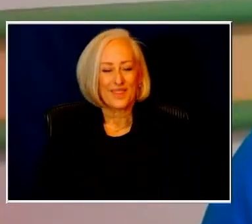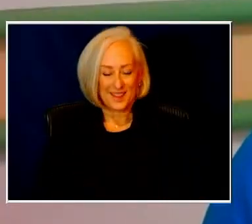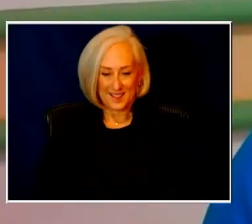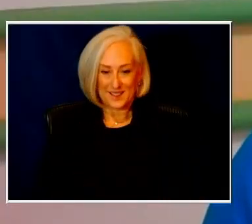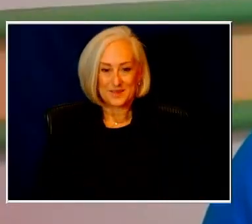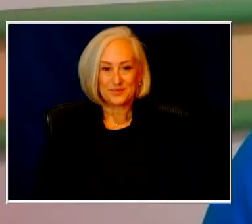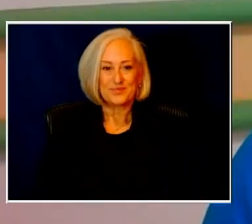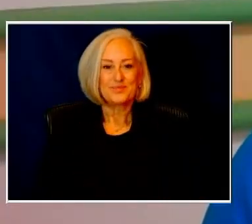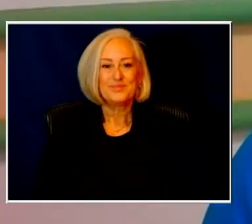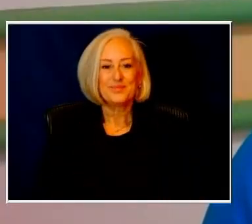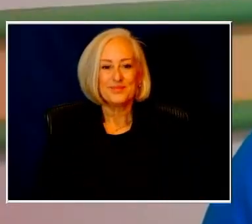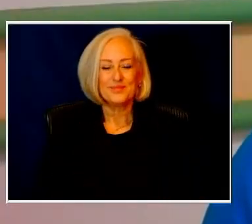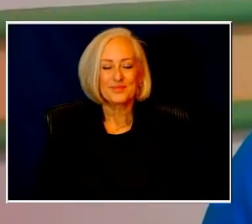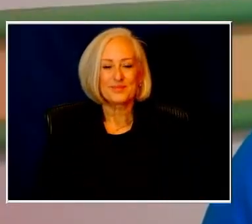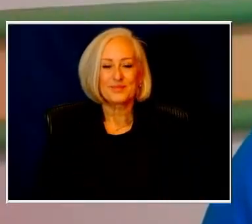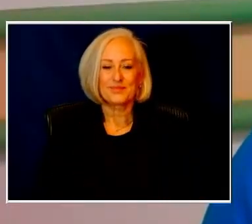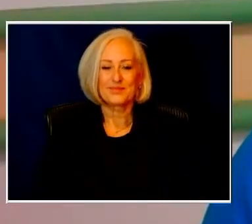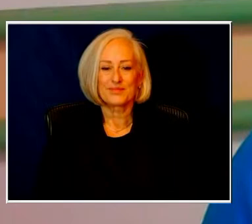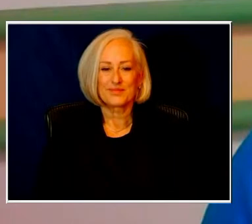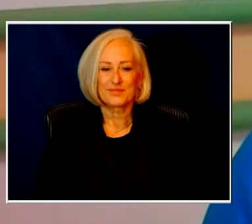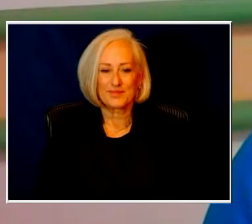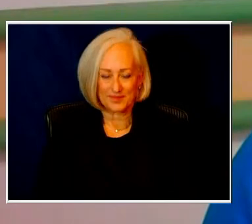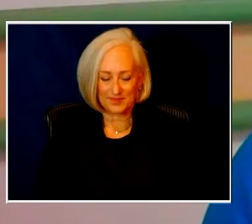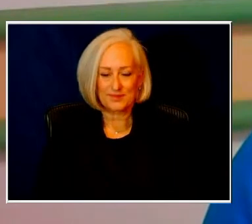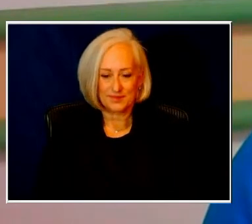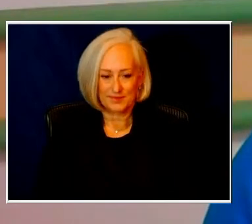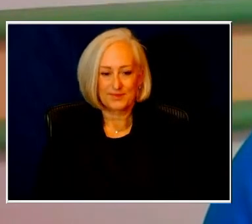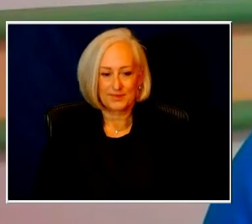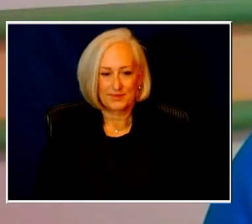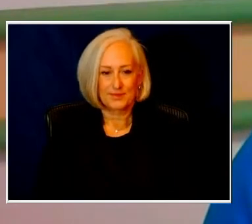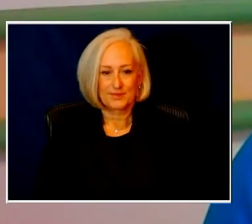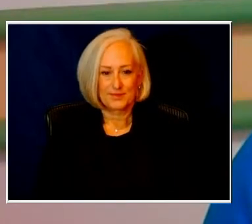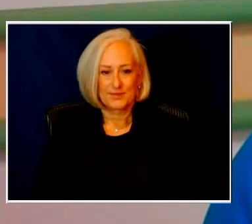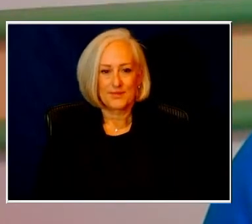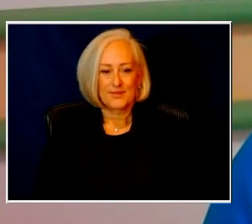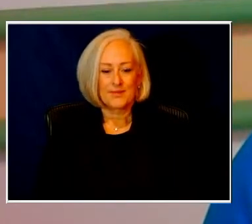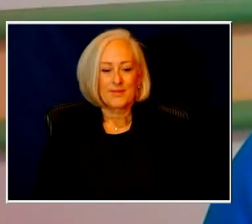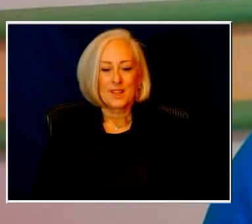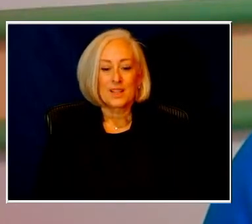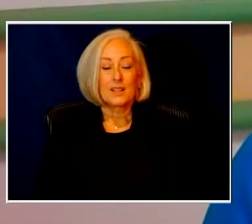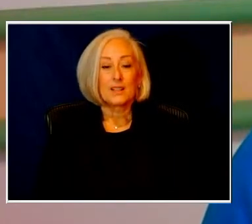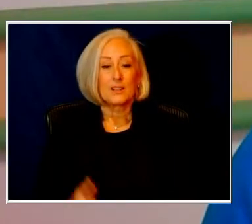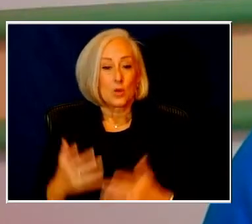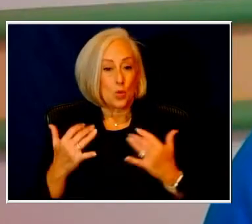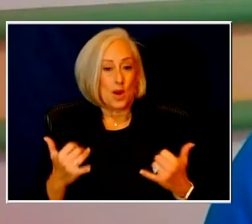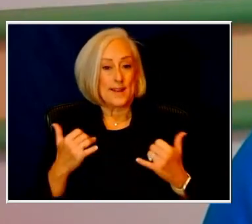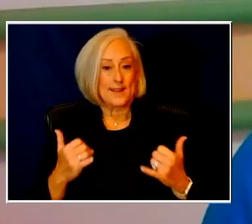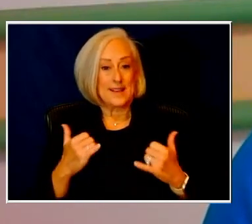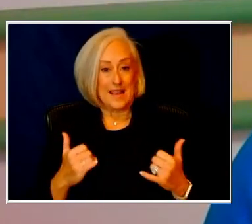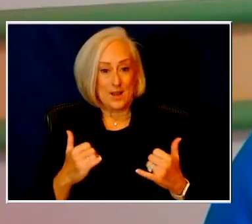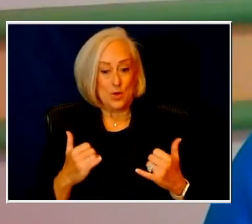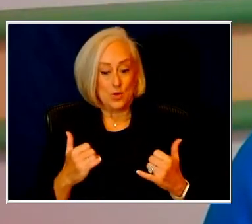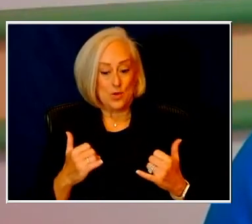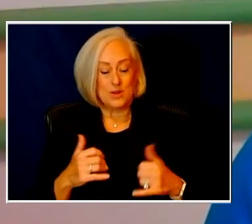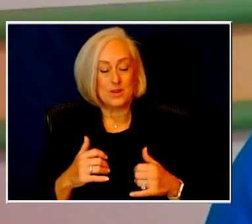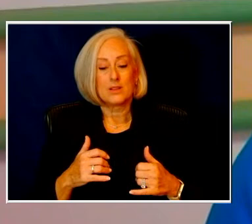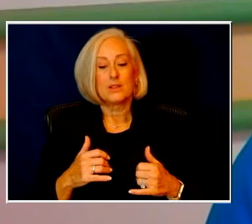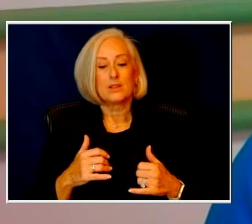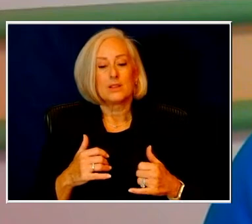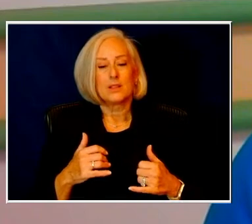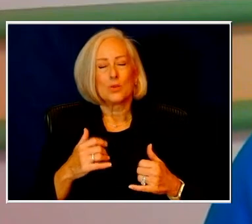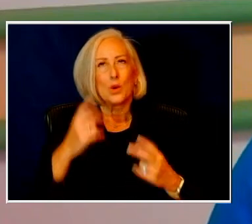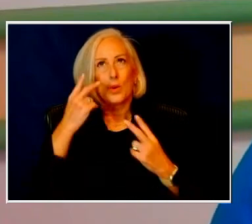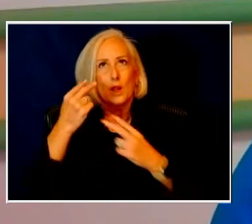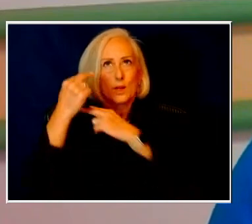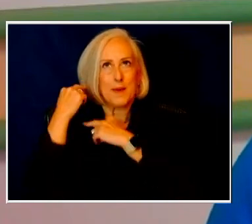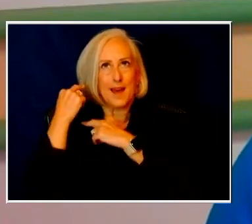I mean, it just to get to this point is this is why we do